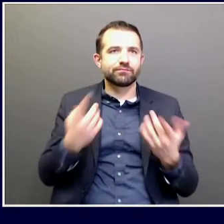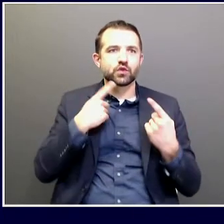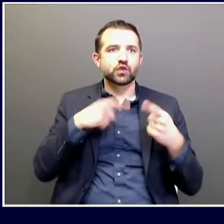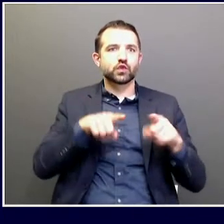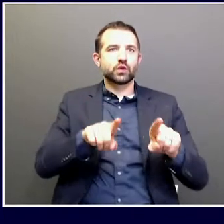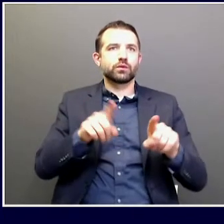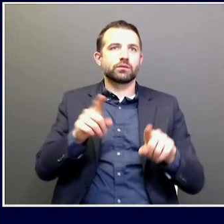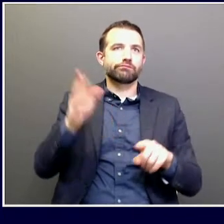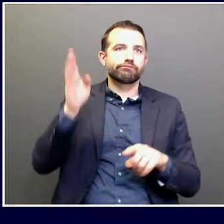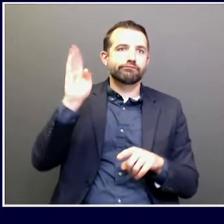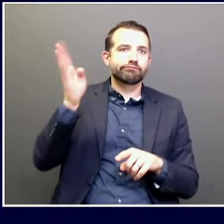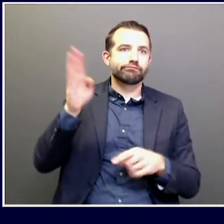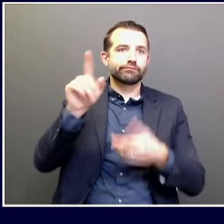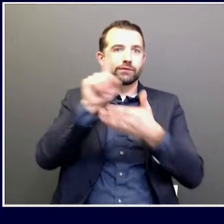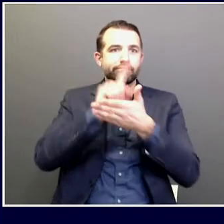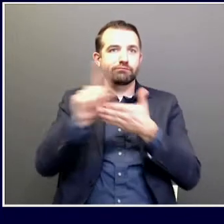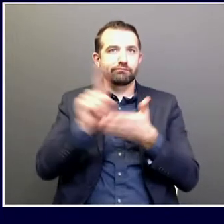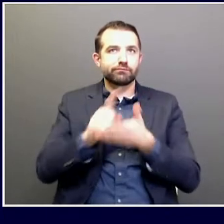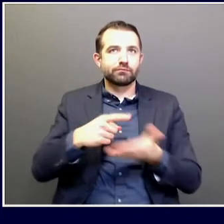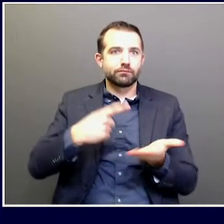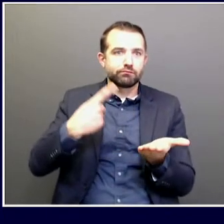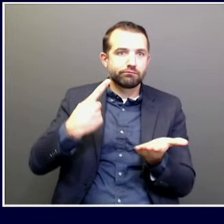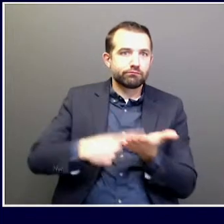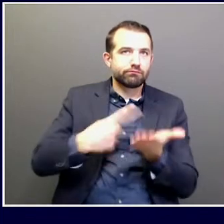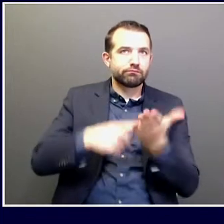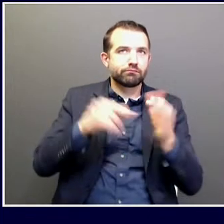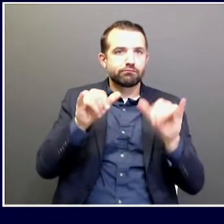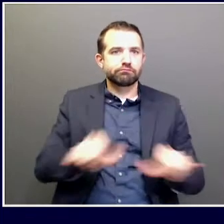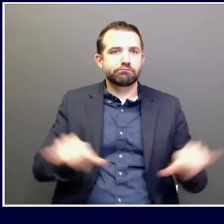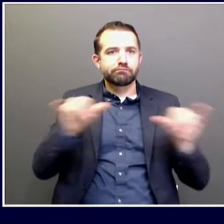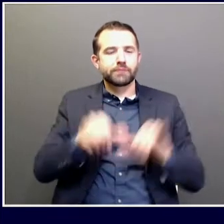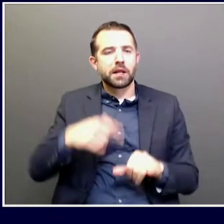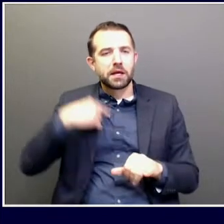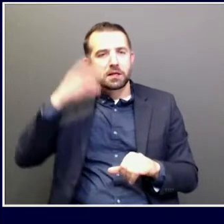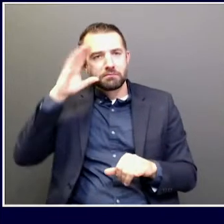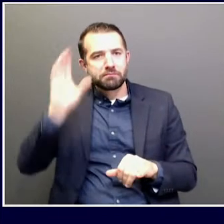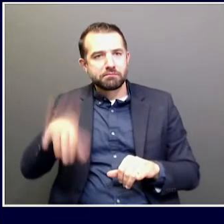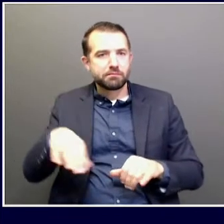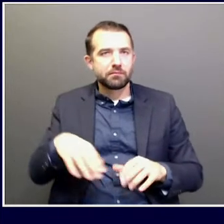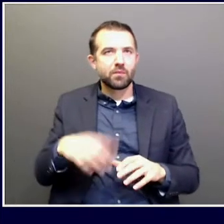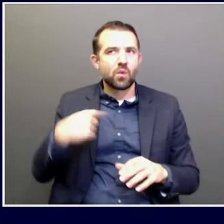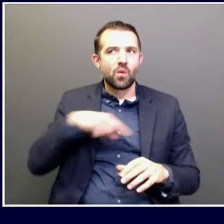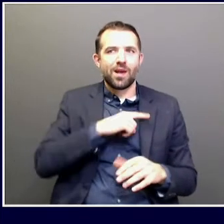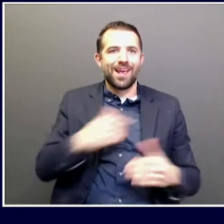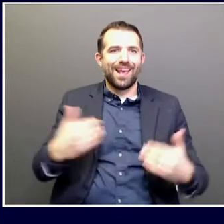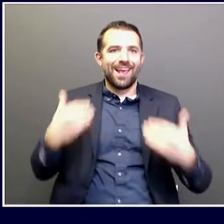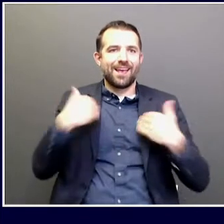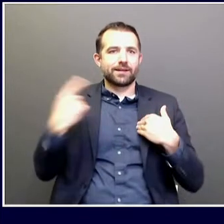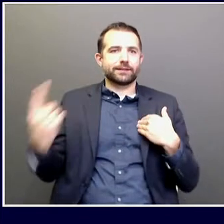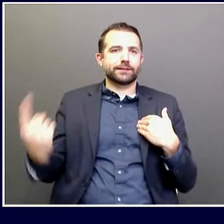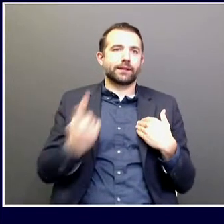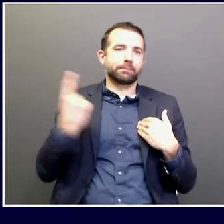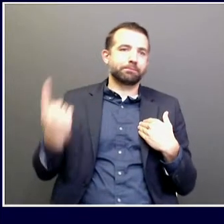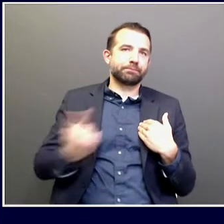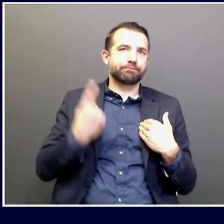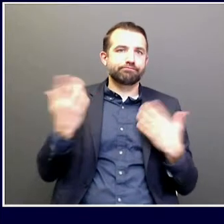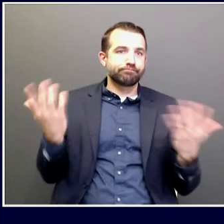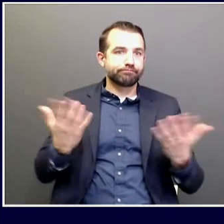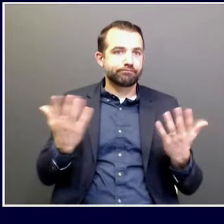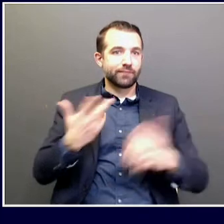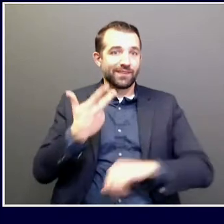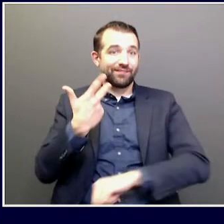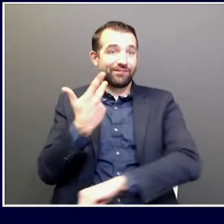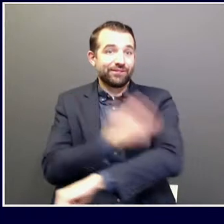really is, we have something we can do. We can all get the vaccine, but kind of